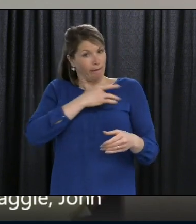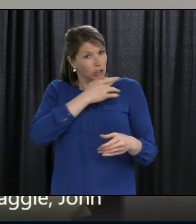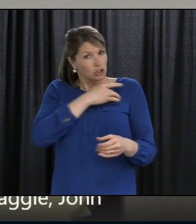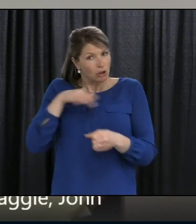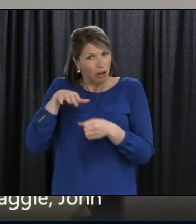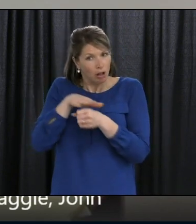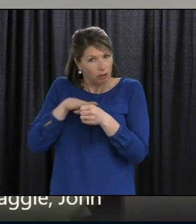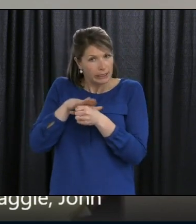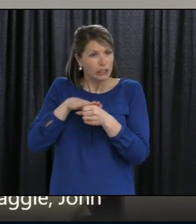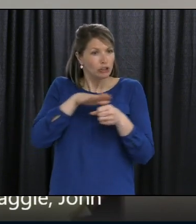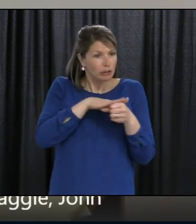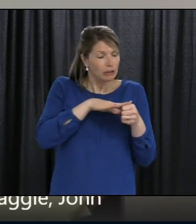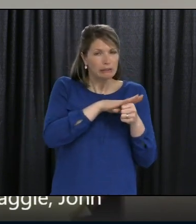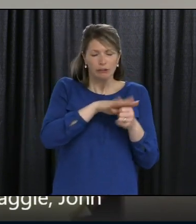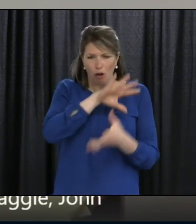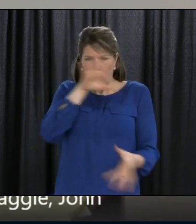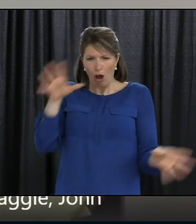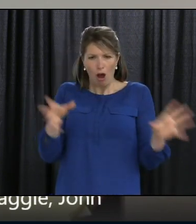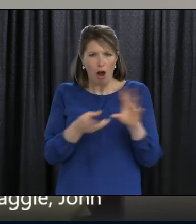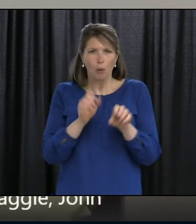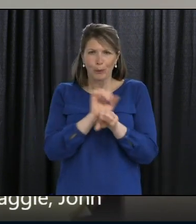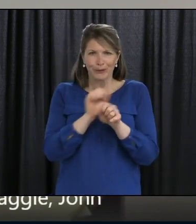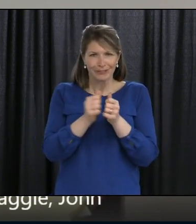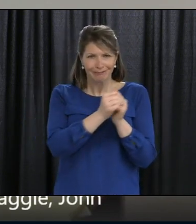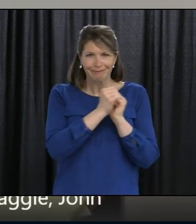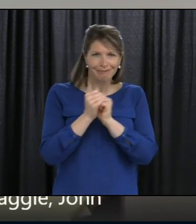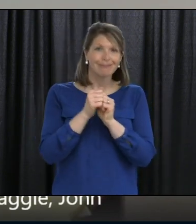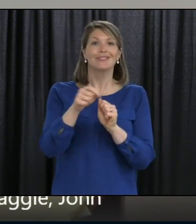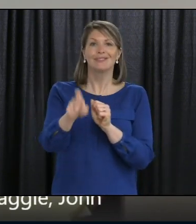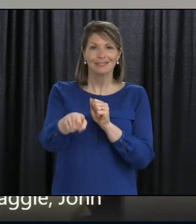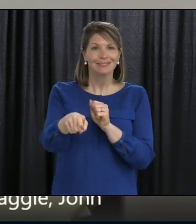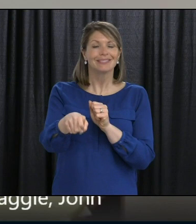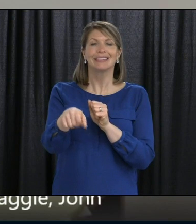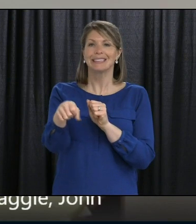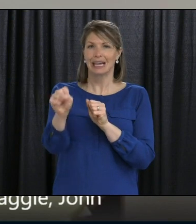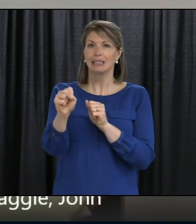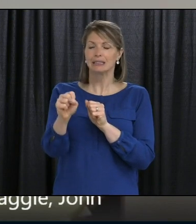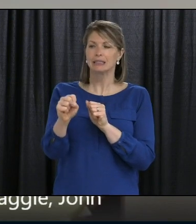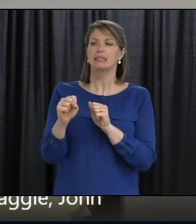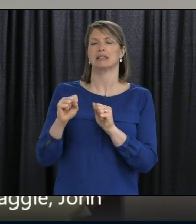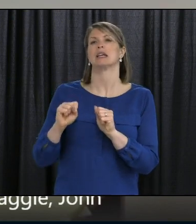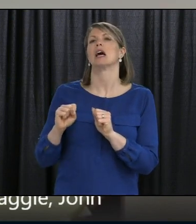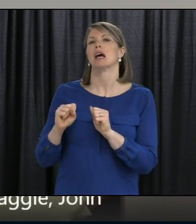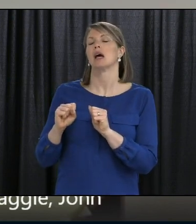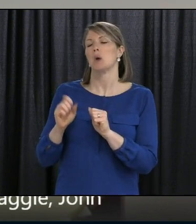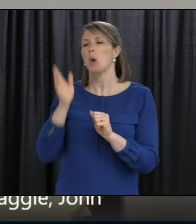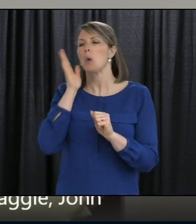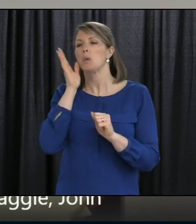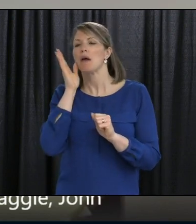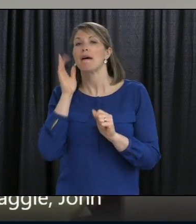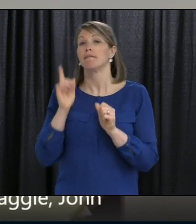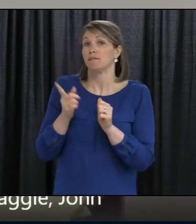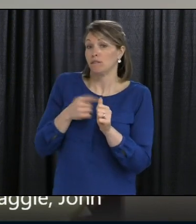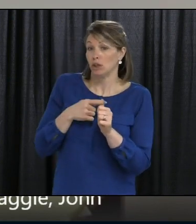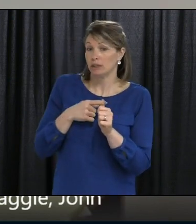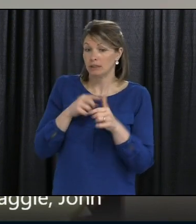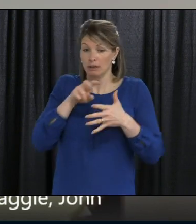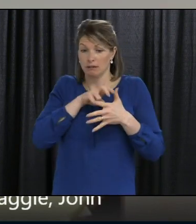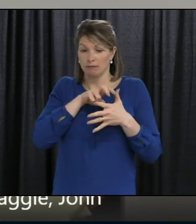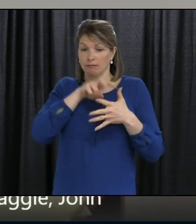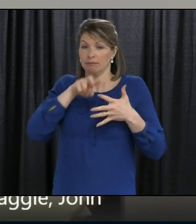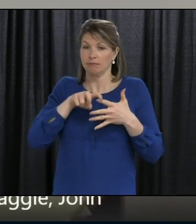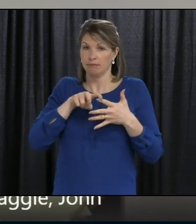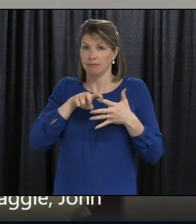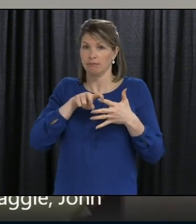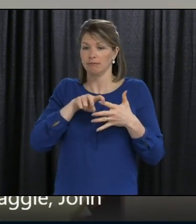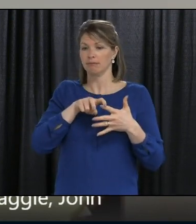think the healthcare system will see some significant changes as we emerge from the acute phase of COVID into that